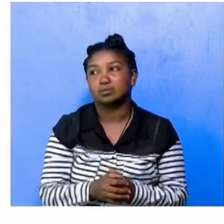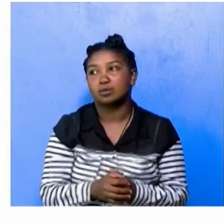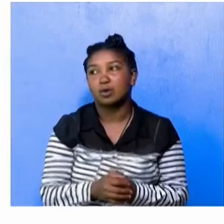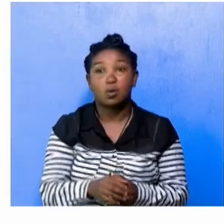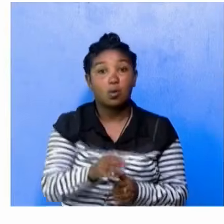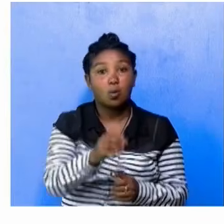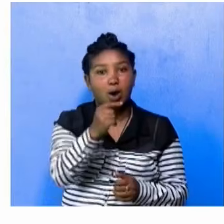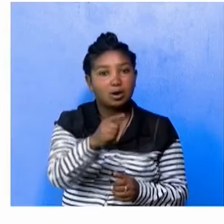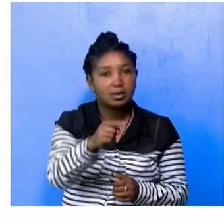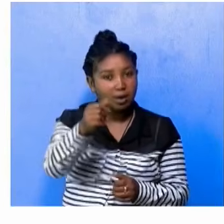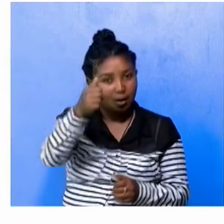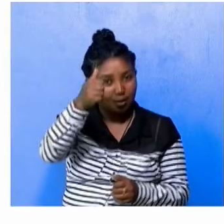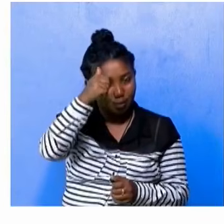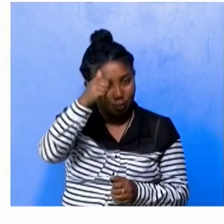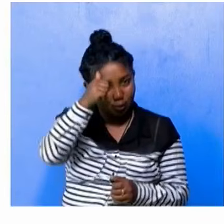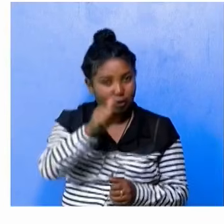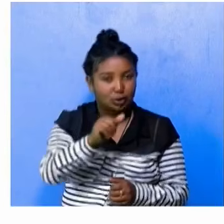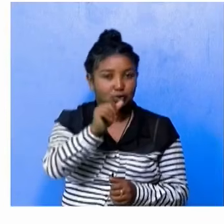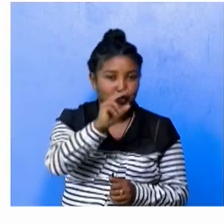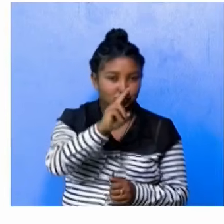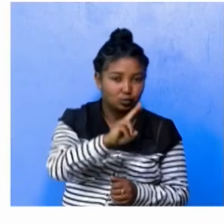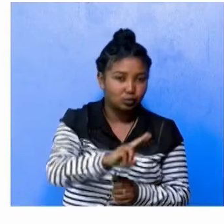and also we can say 2